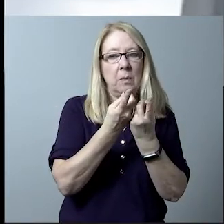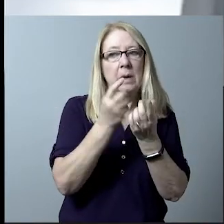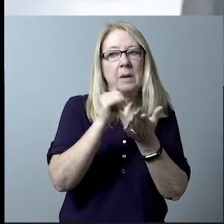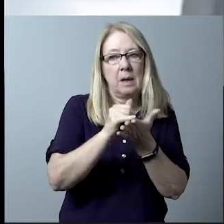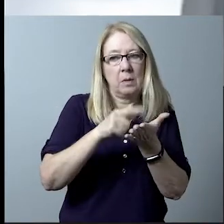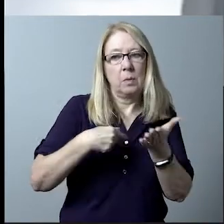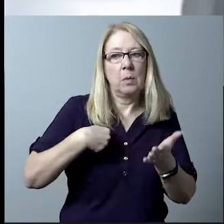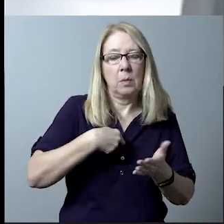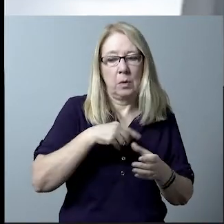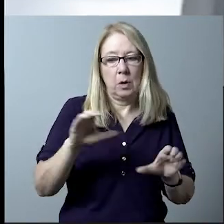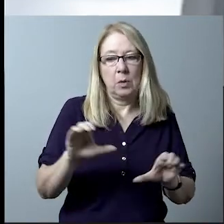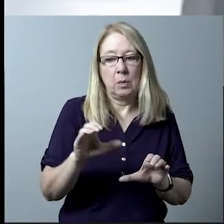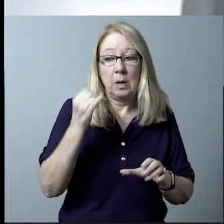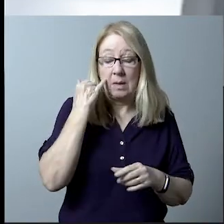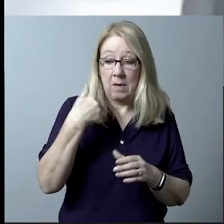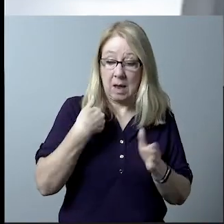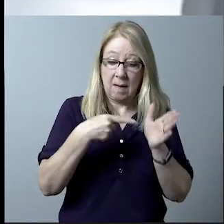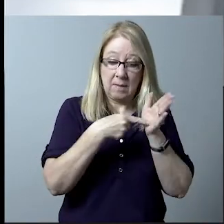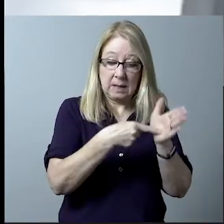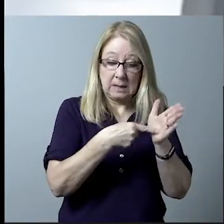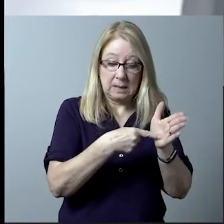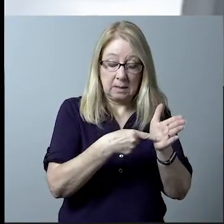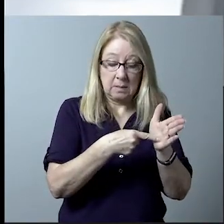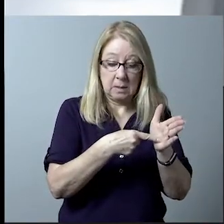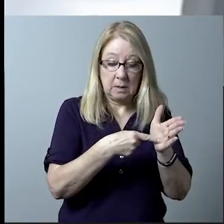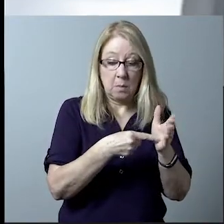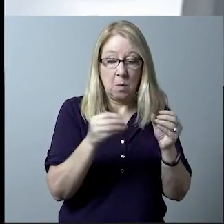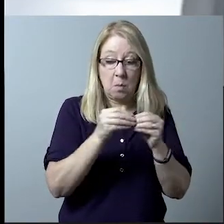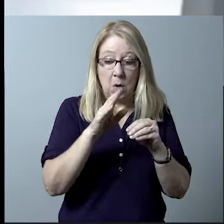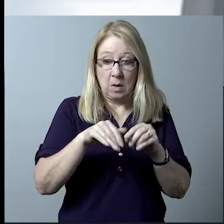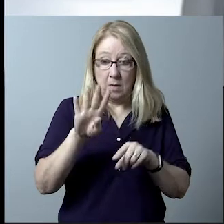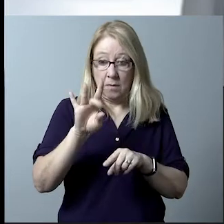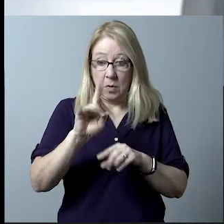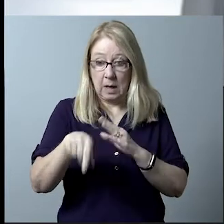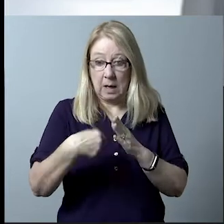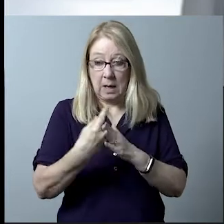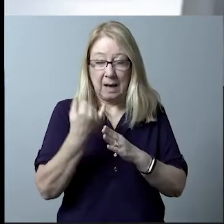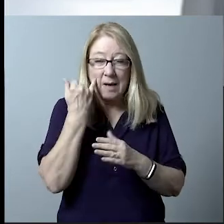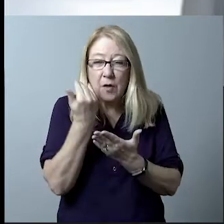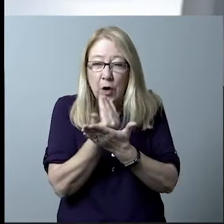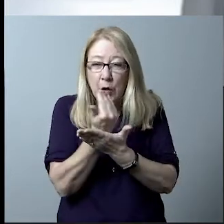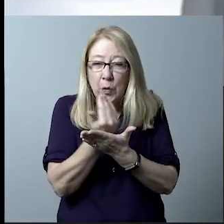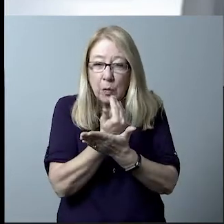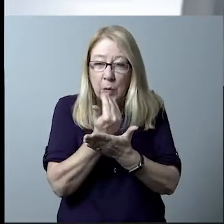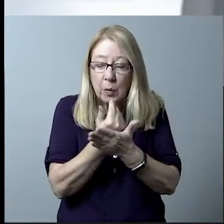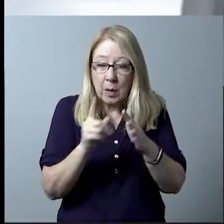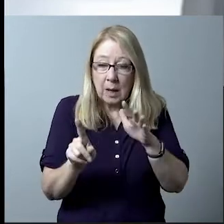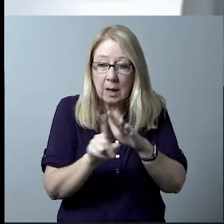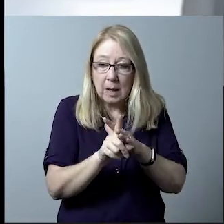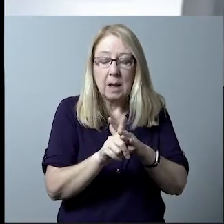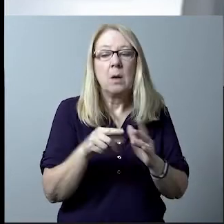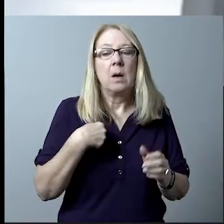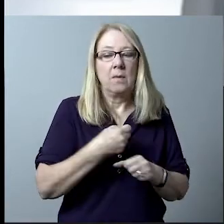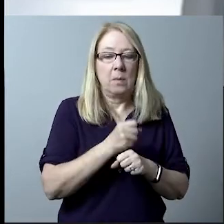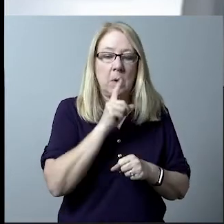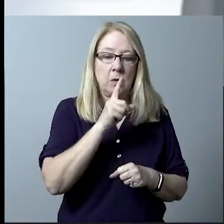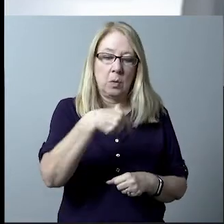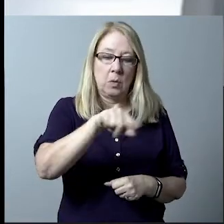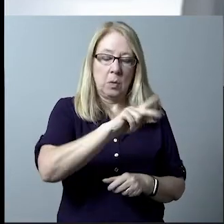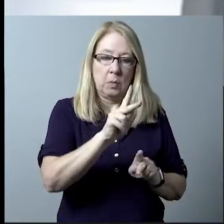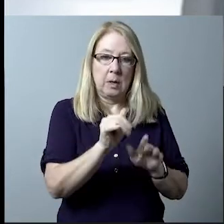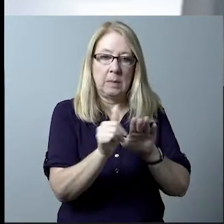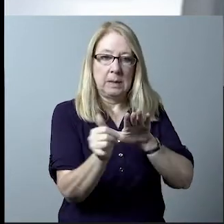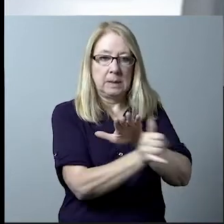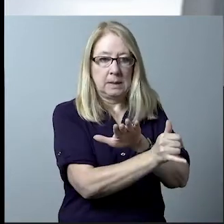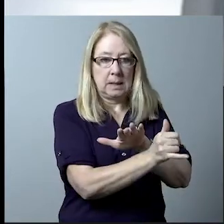department, and that's the guidance we've been giving, that if you have symptoms and it's been longer than 48 hours, and again, if they're new onset, then we need to make